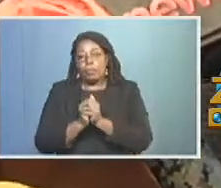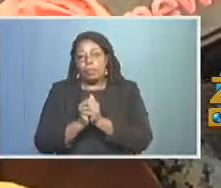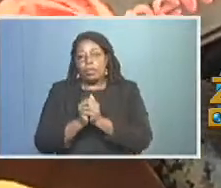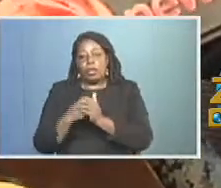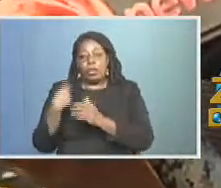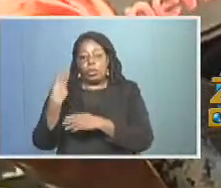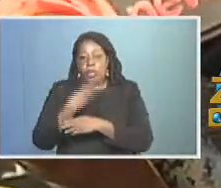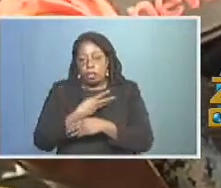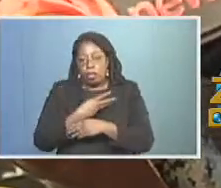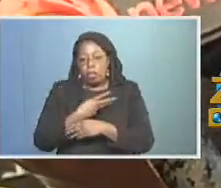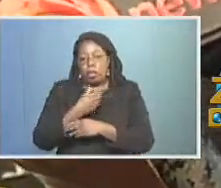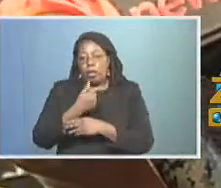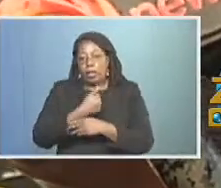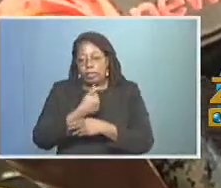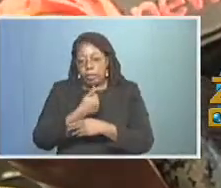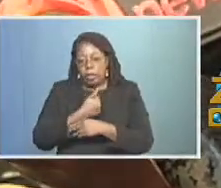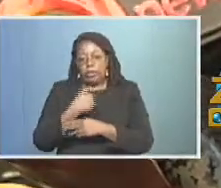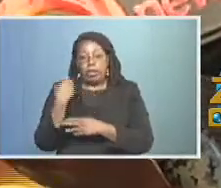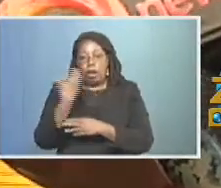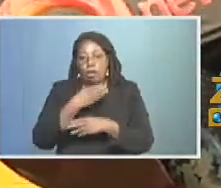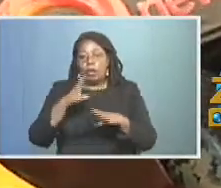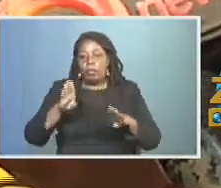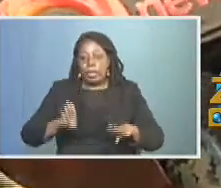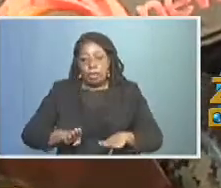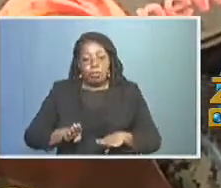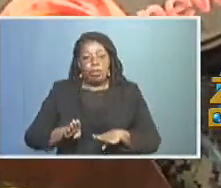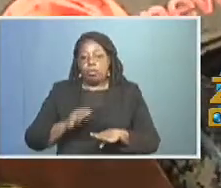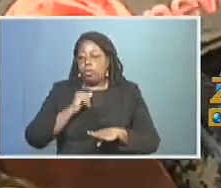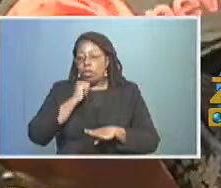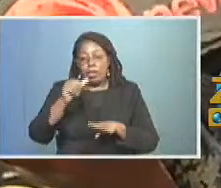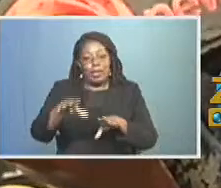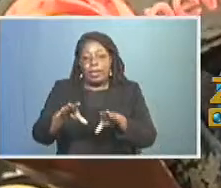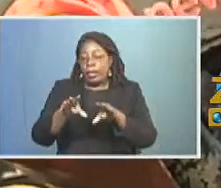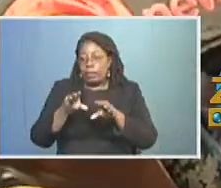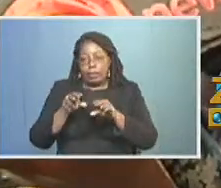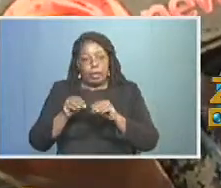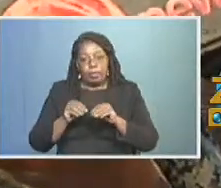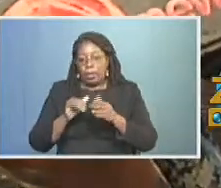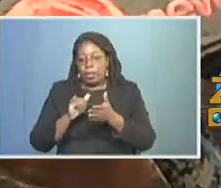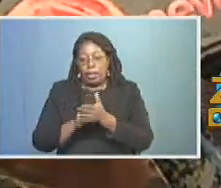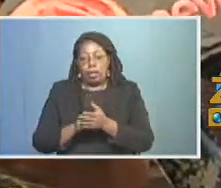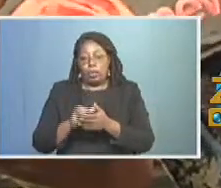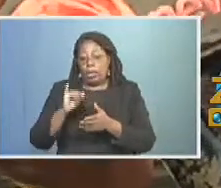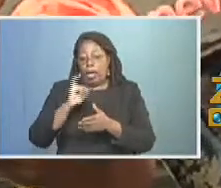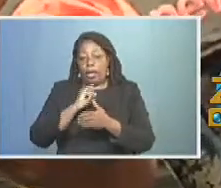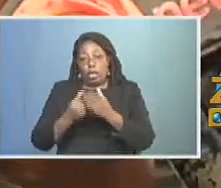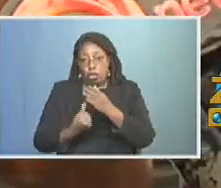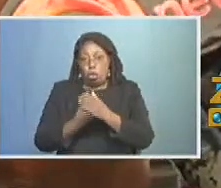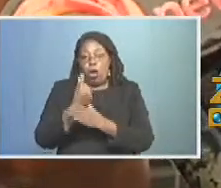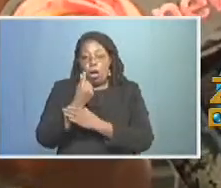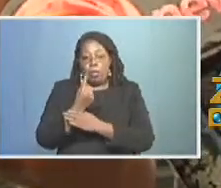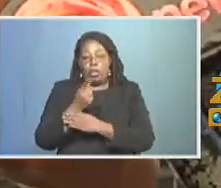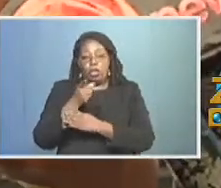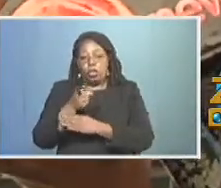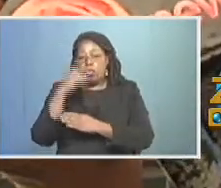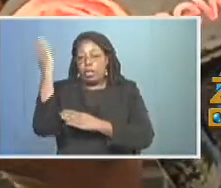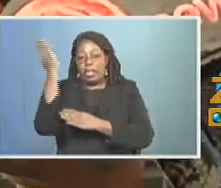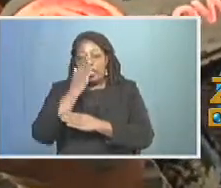behavior, because that's completely unacceptable. When I was raised that you didn't hit